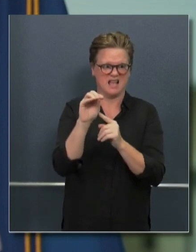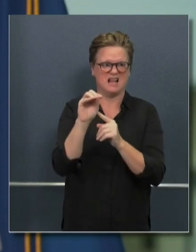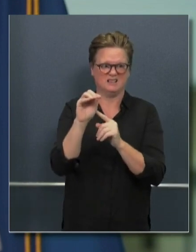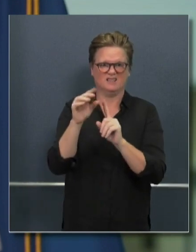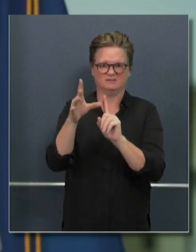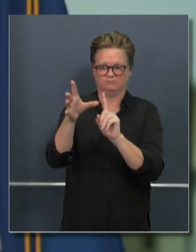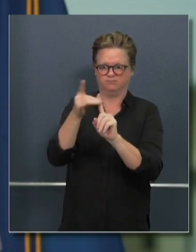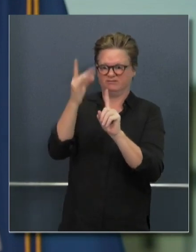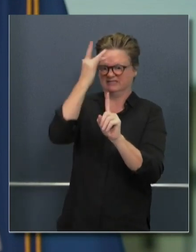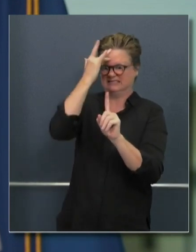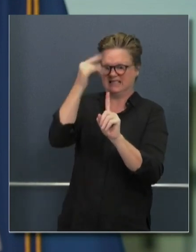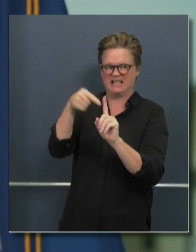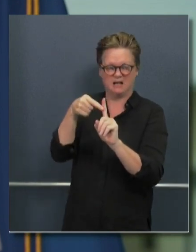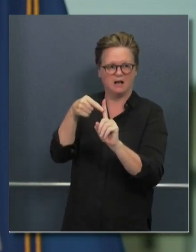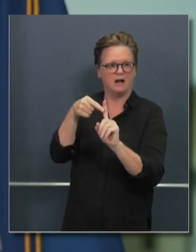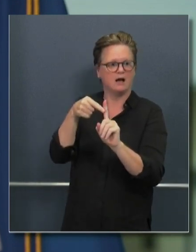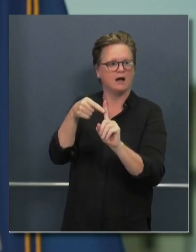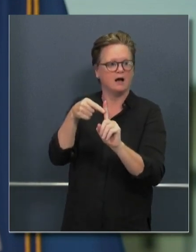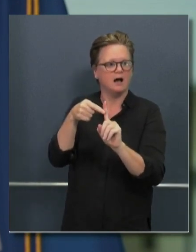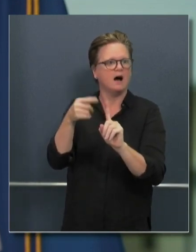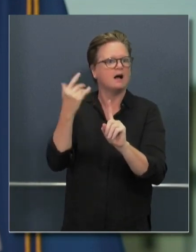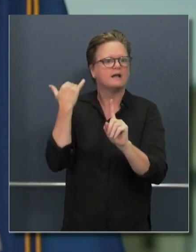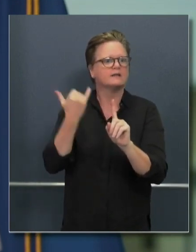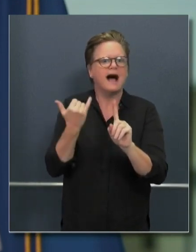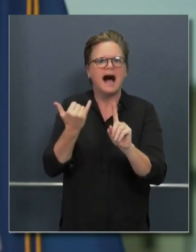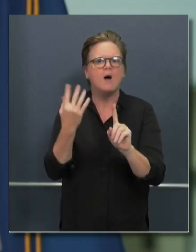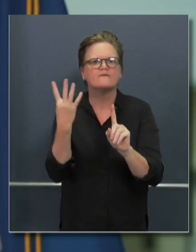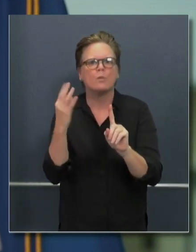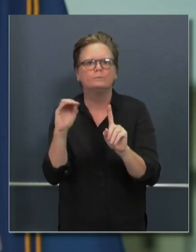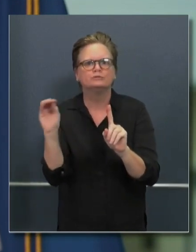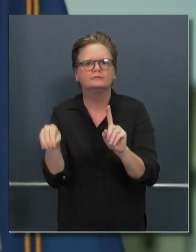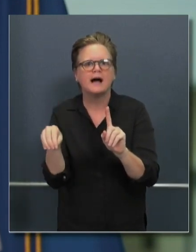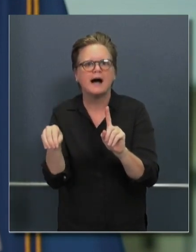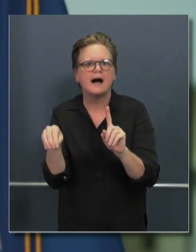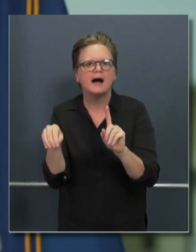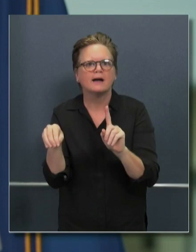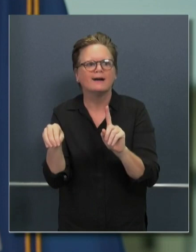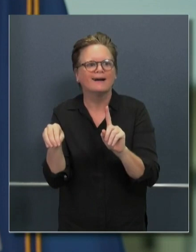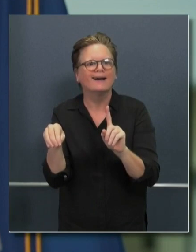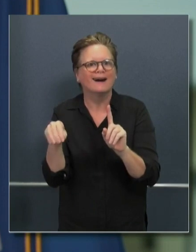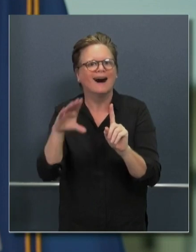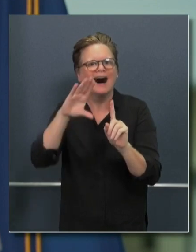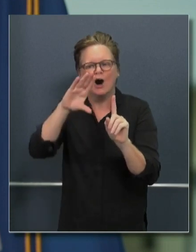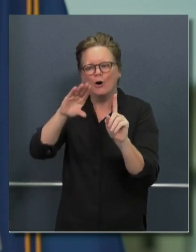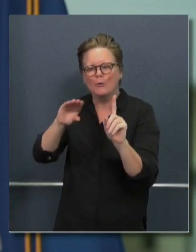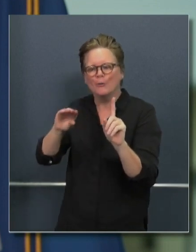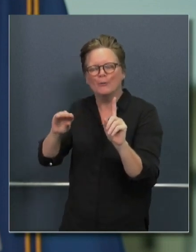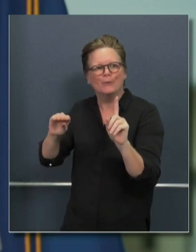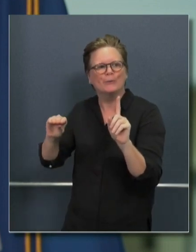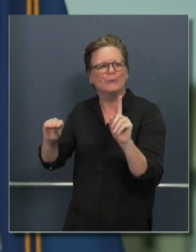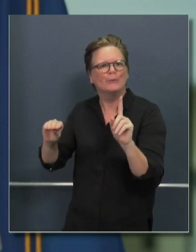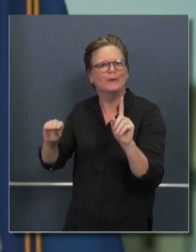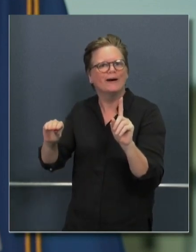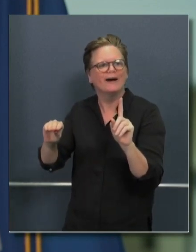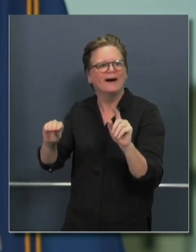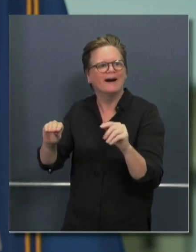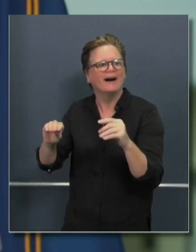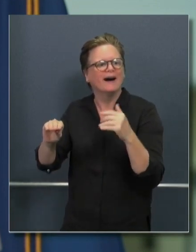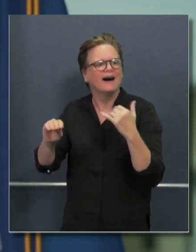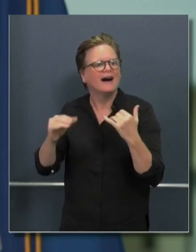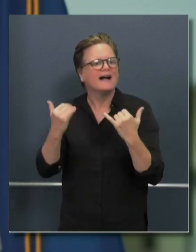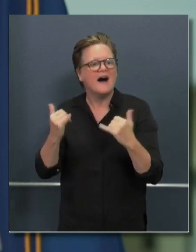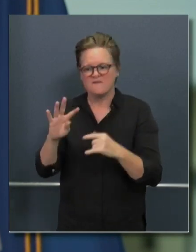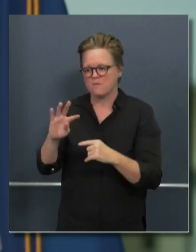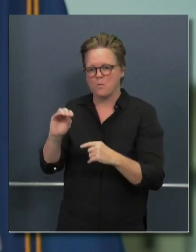higher than we ultimately want to see. We want to see those numbers go down, and they fluctuate. I may be back next week, and those numbers may be modestly up, and if they